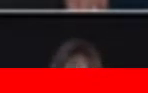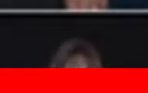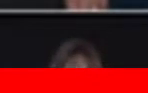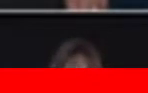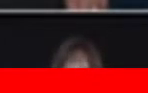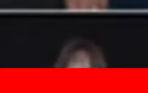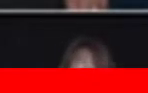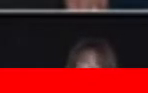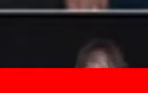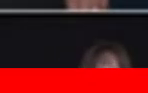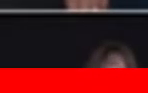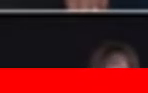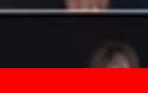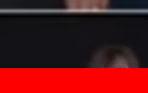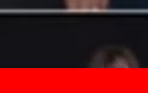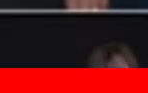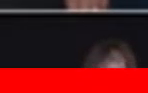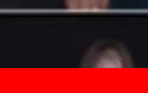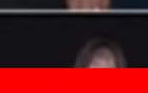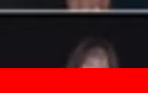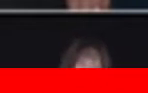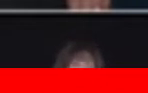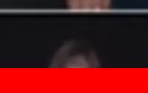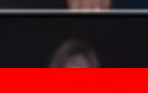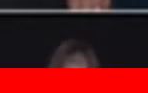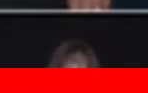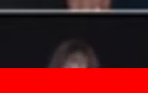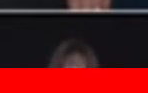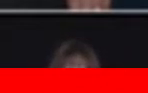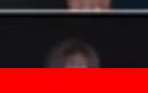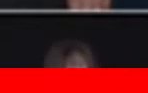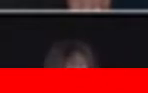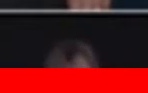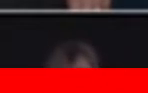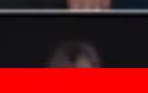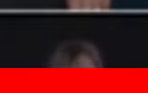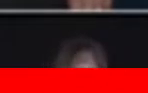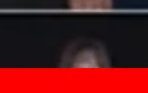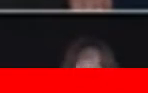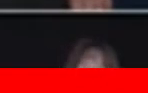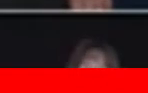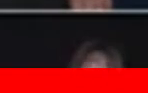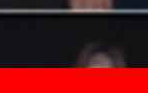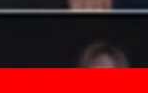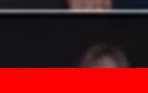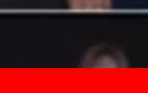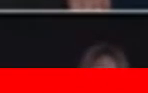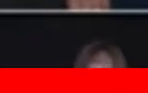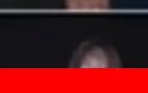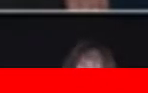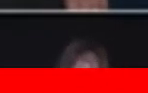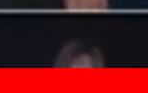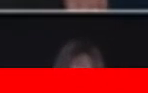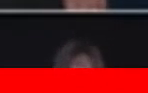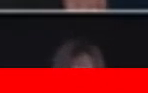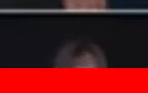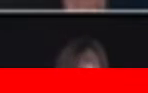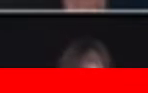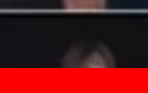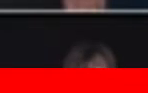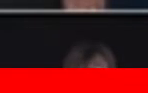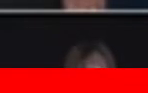must close indoor dining, but may stay open for takeout and delivery. Religious services and weddings will be